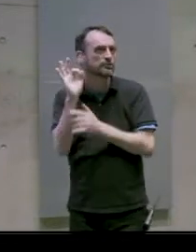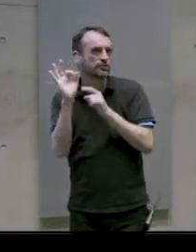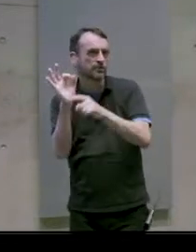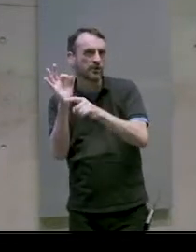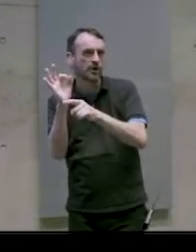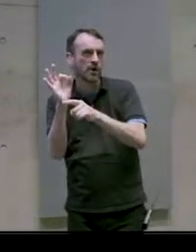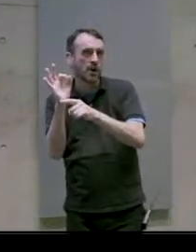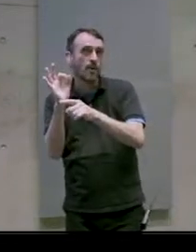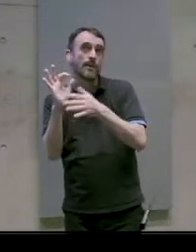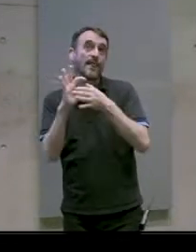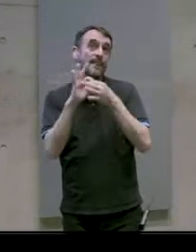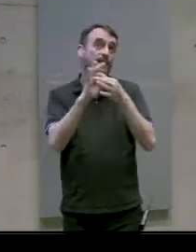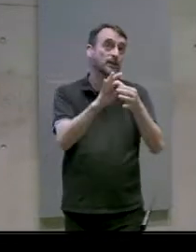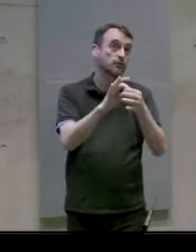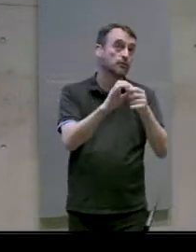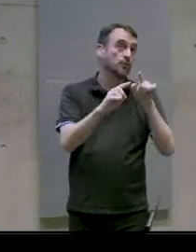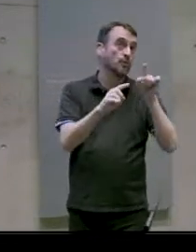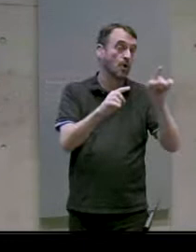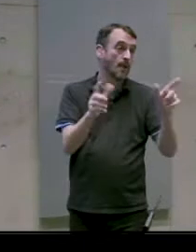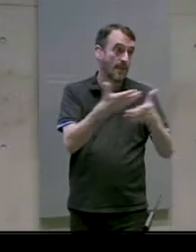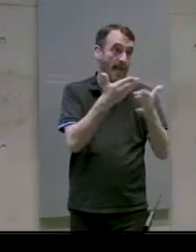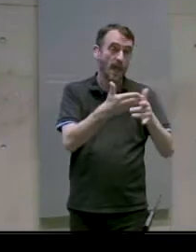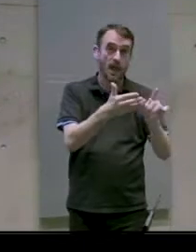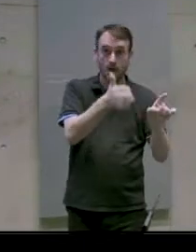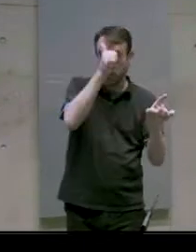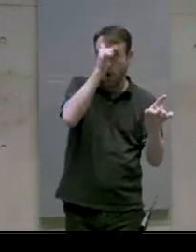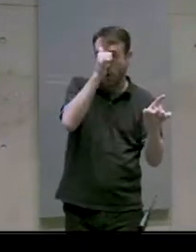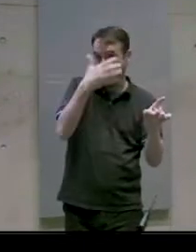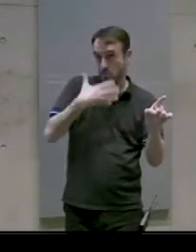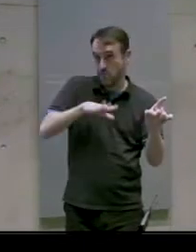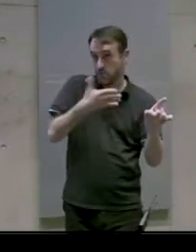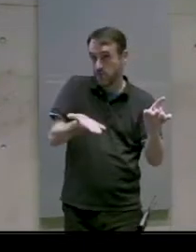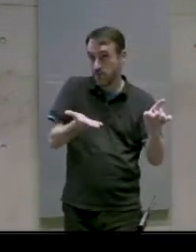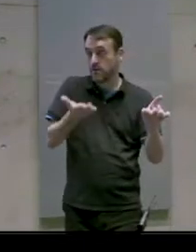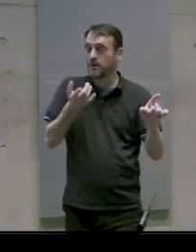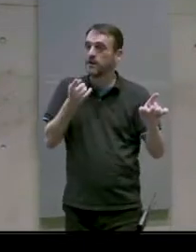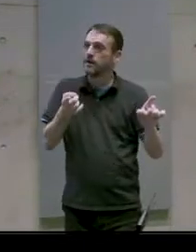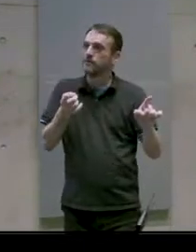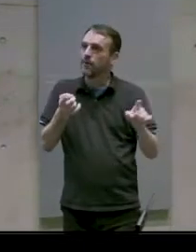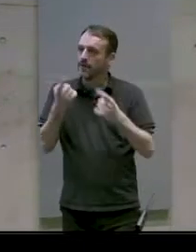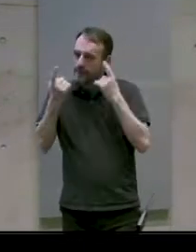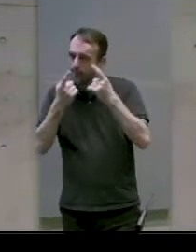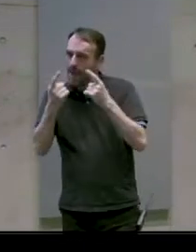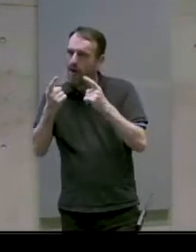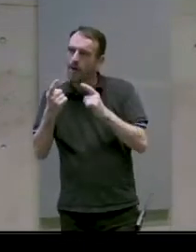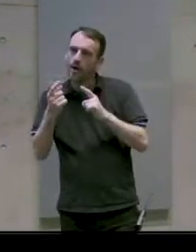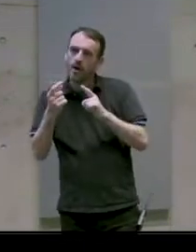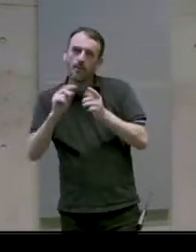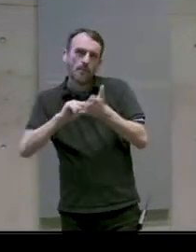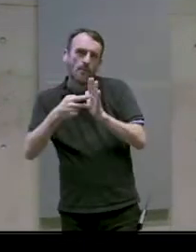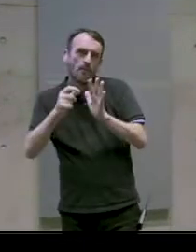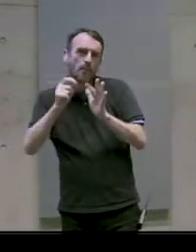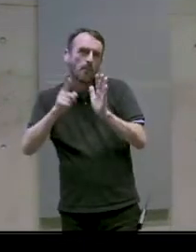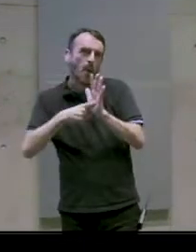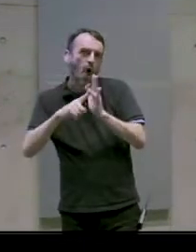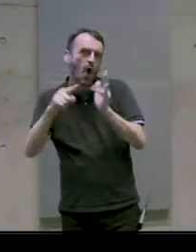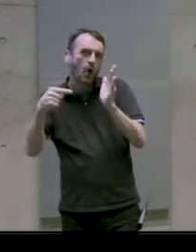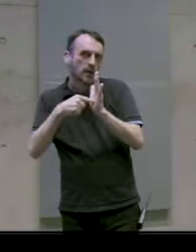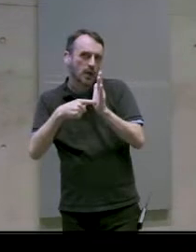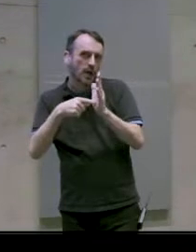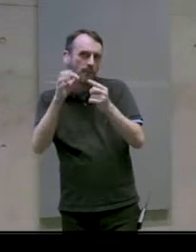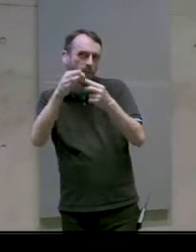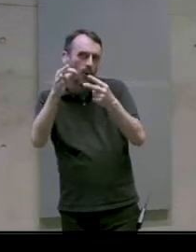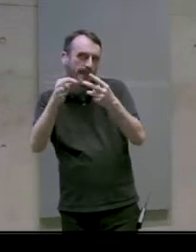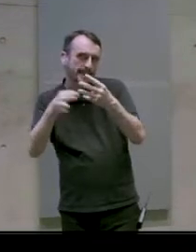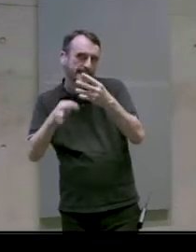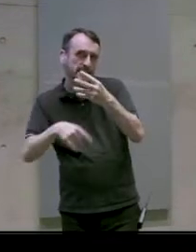already know. You don't need to just think about what your plot points are of the questions you're going to ask, and then you can fill